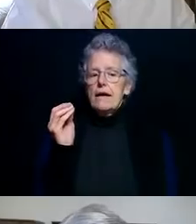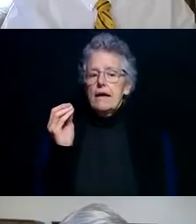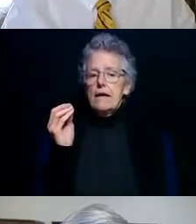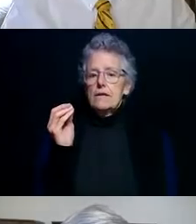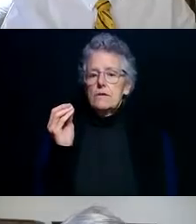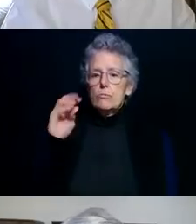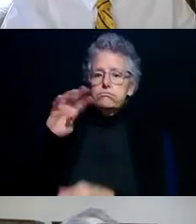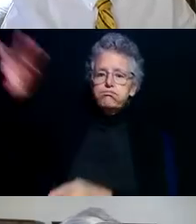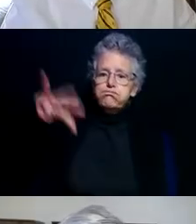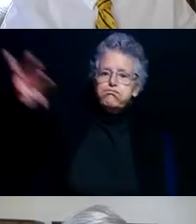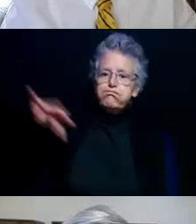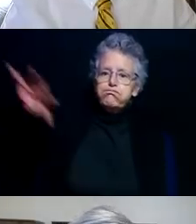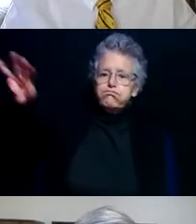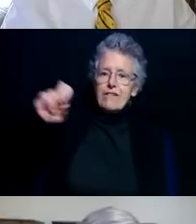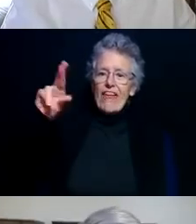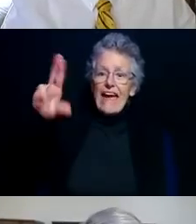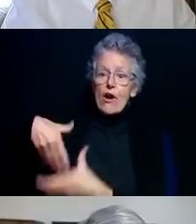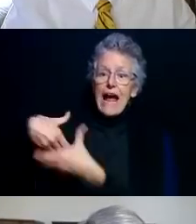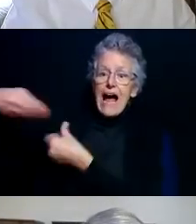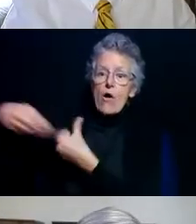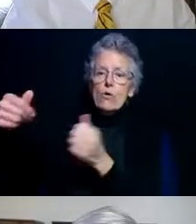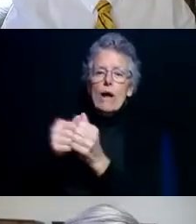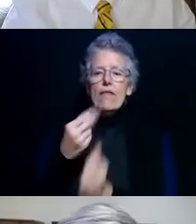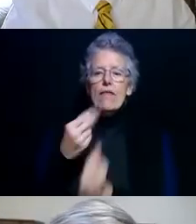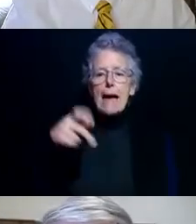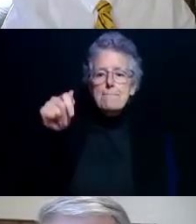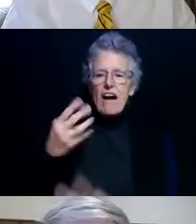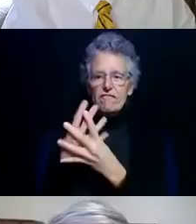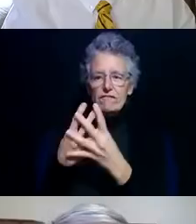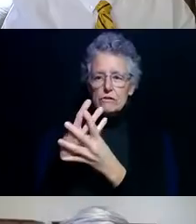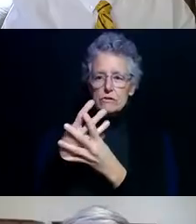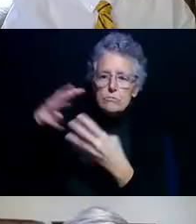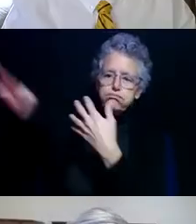exhaust the air outside through a HEPA filter. So.